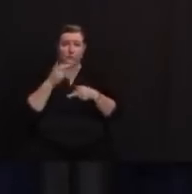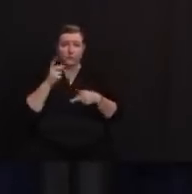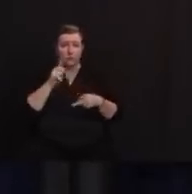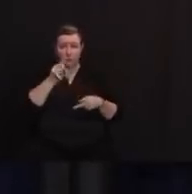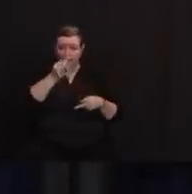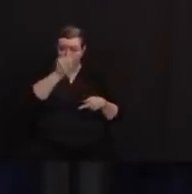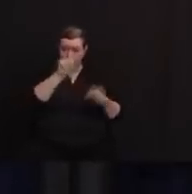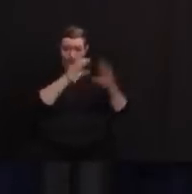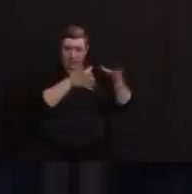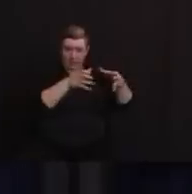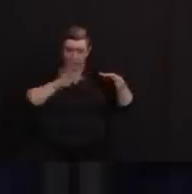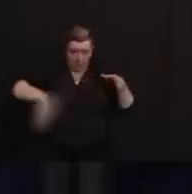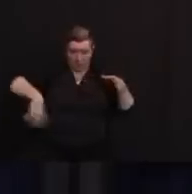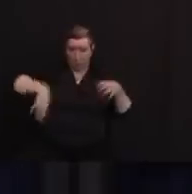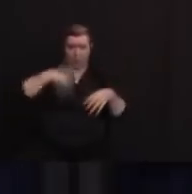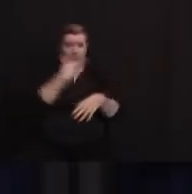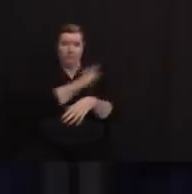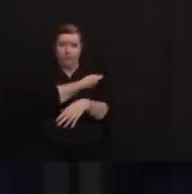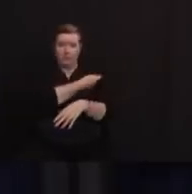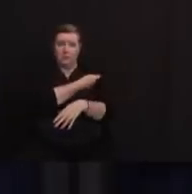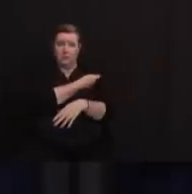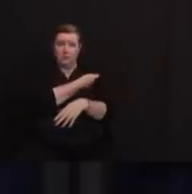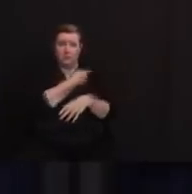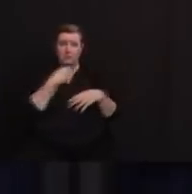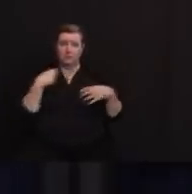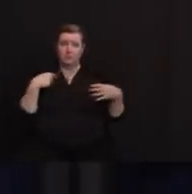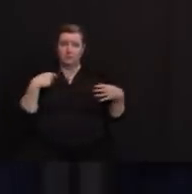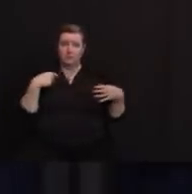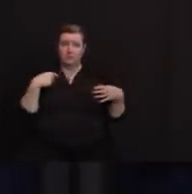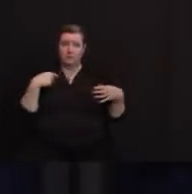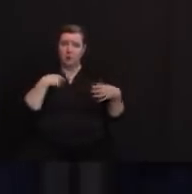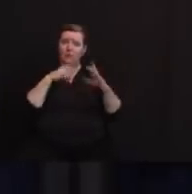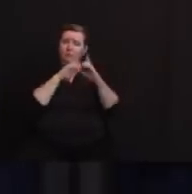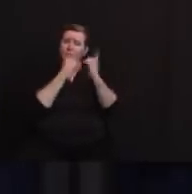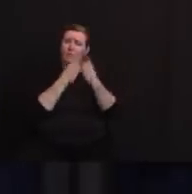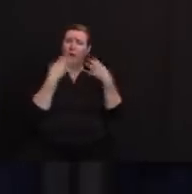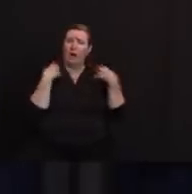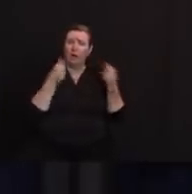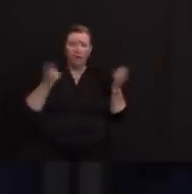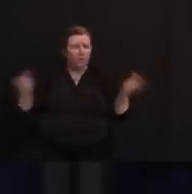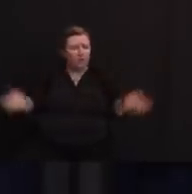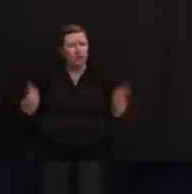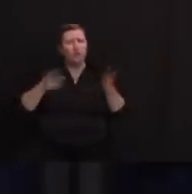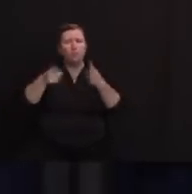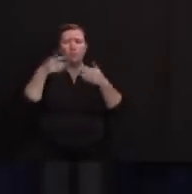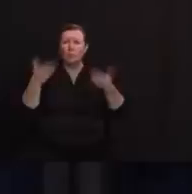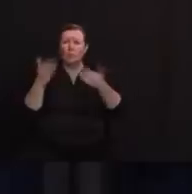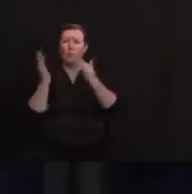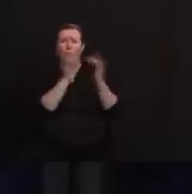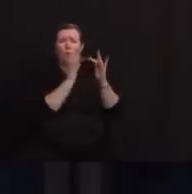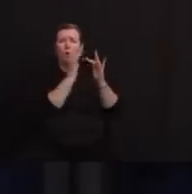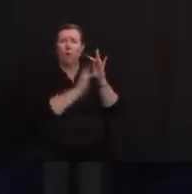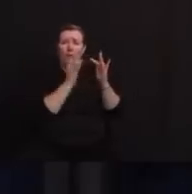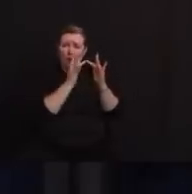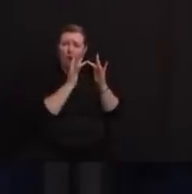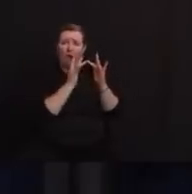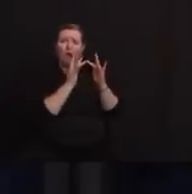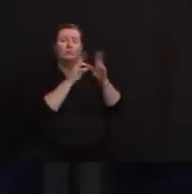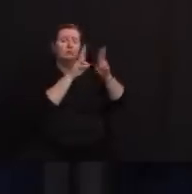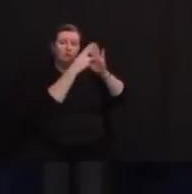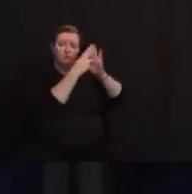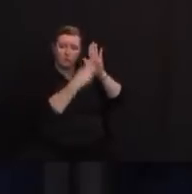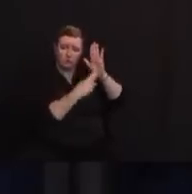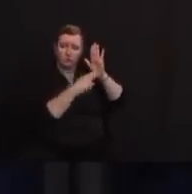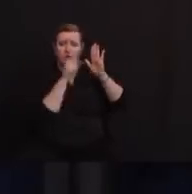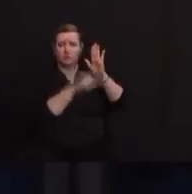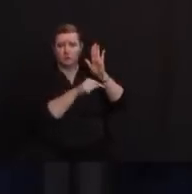vaccinated, the Department of Health encourages you to go online and pre-register. At this time, we are asking for the public's